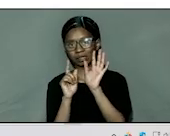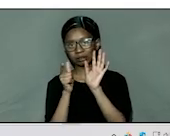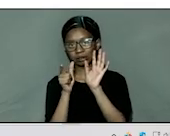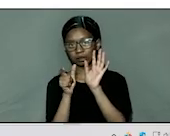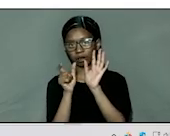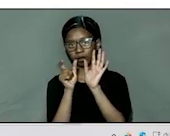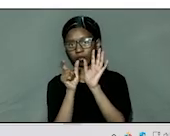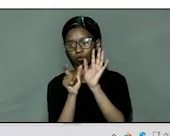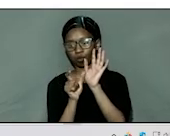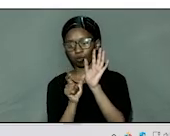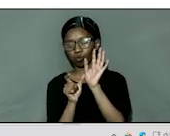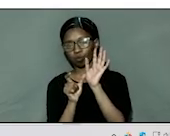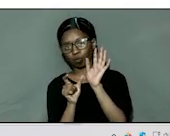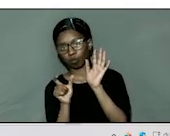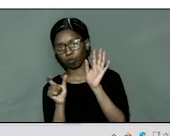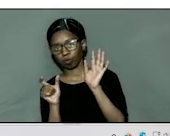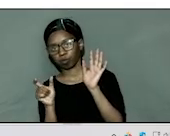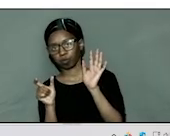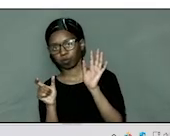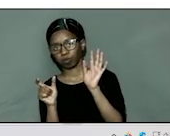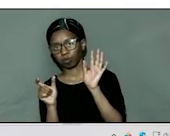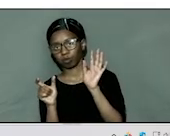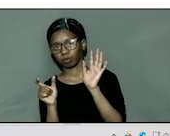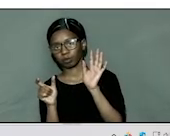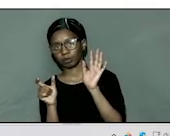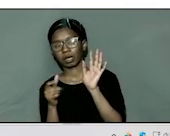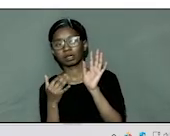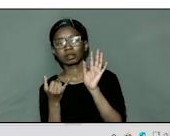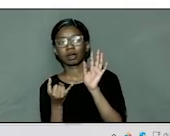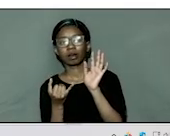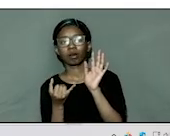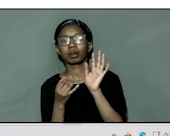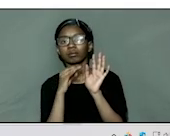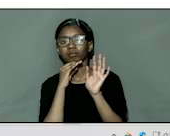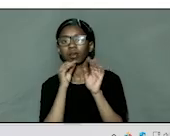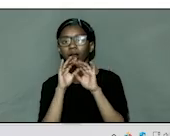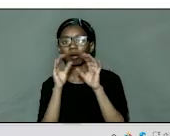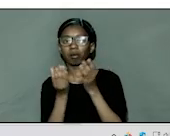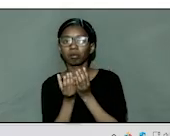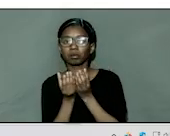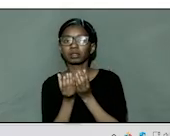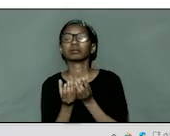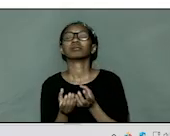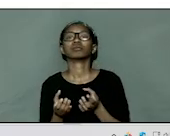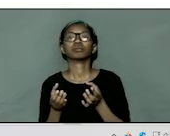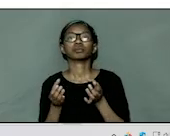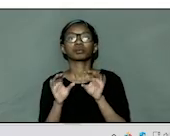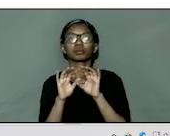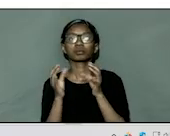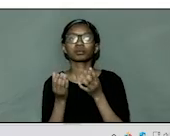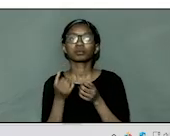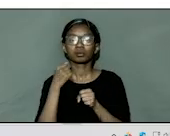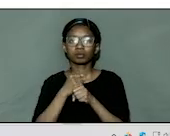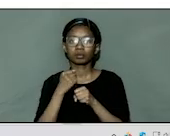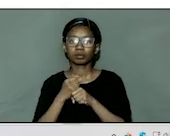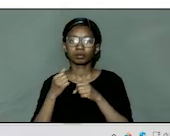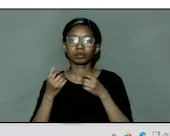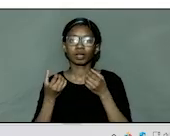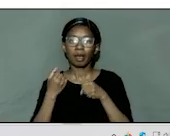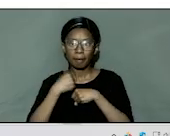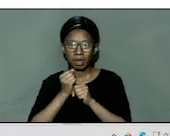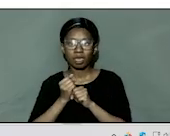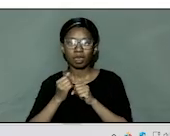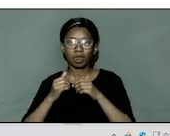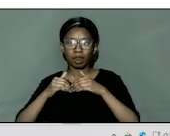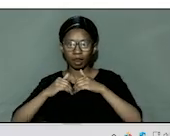what? By geographical barrier. What is the geographical barrier in this instant? You must state